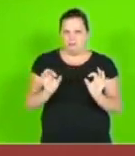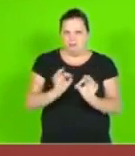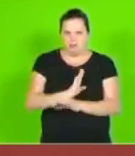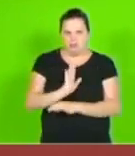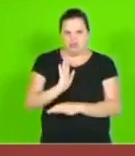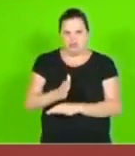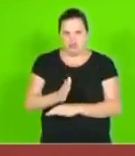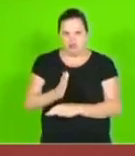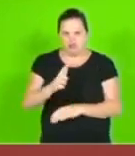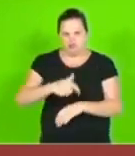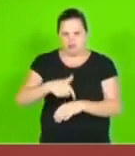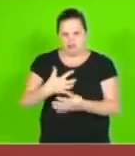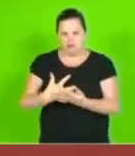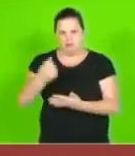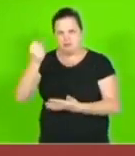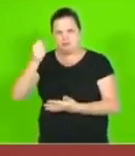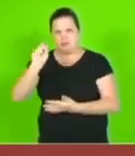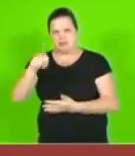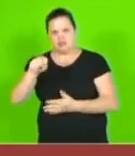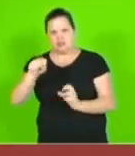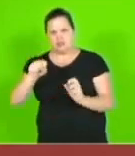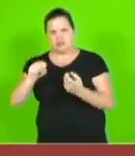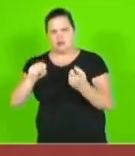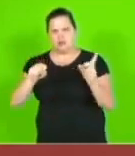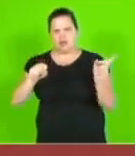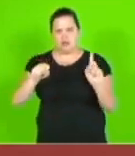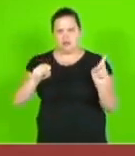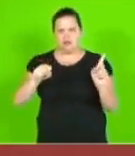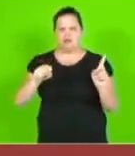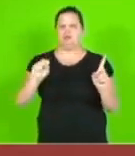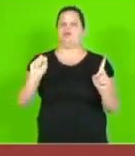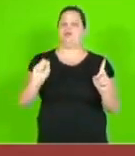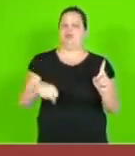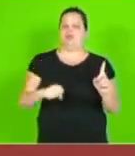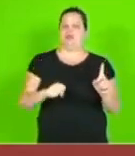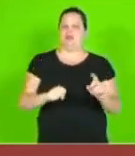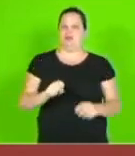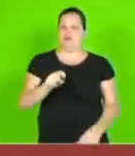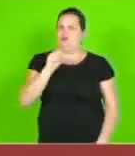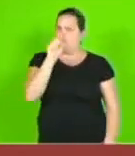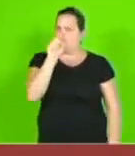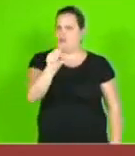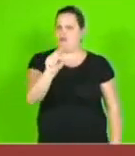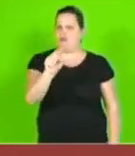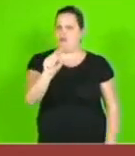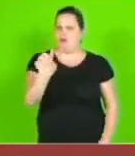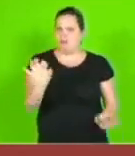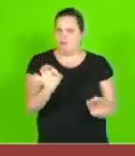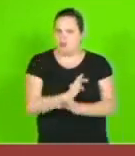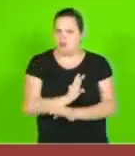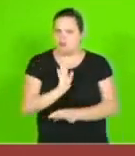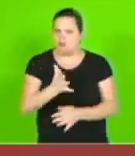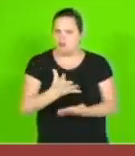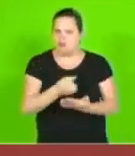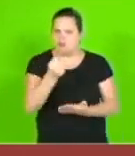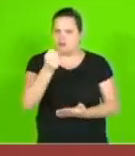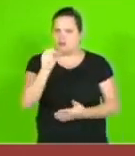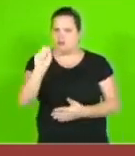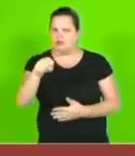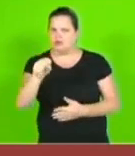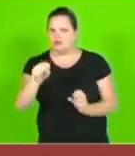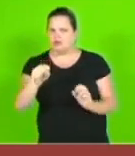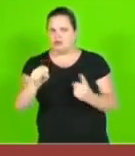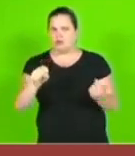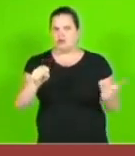The church is ready for the rapture, yes or no? Yes. Are you ready for the rapture, yes or